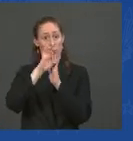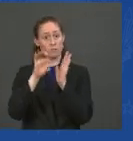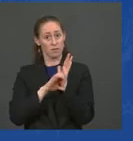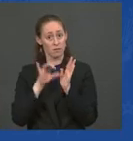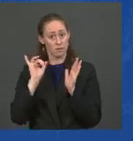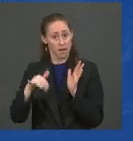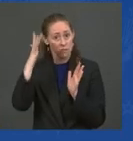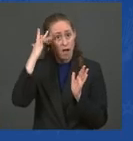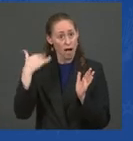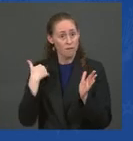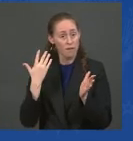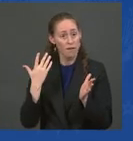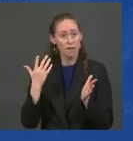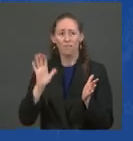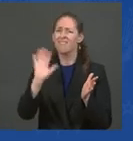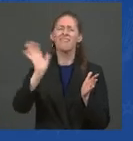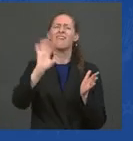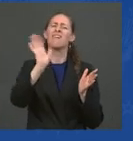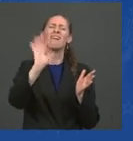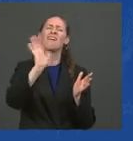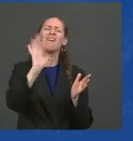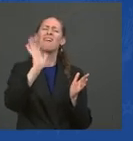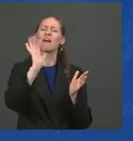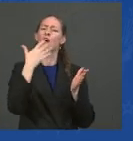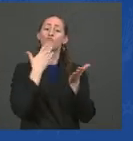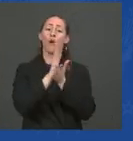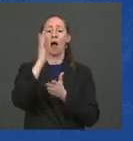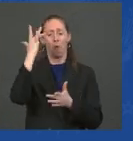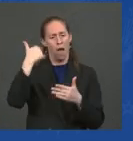my rights because I was born.